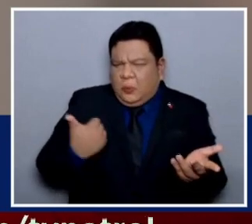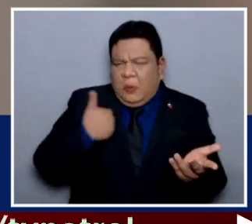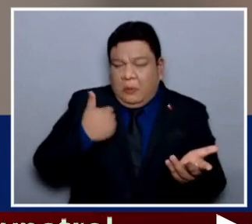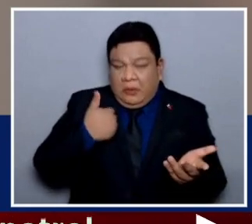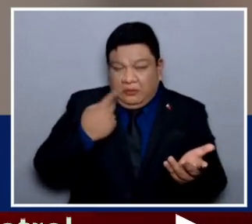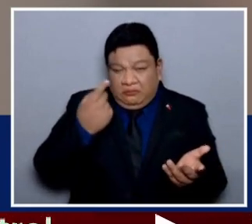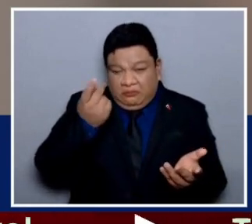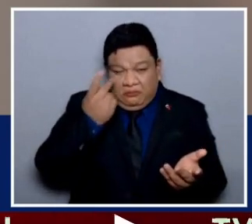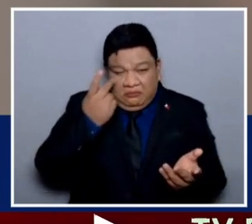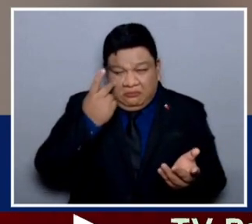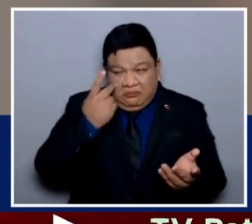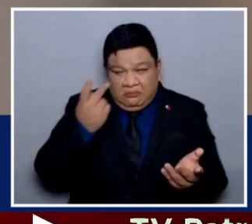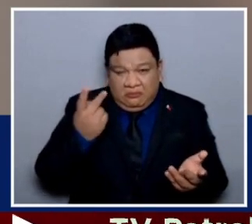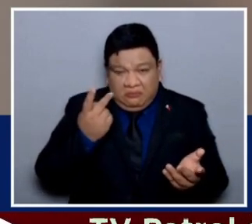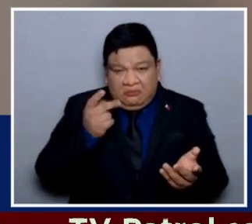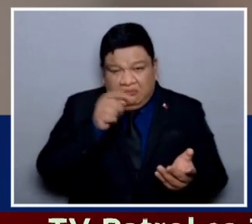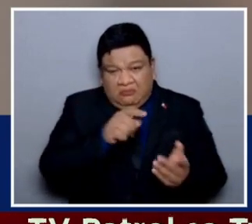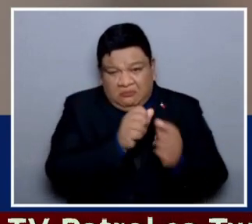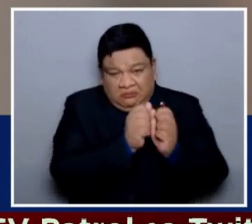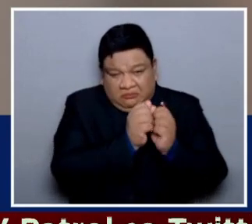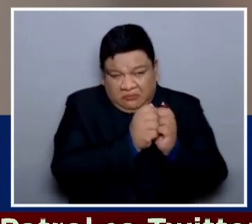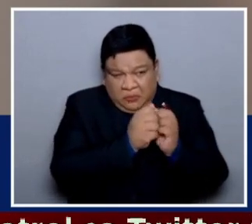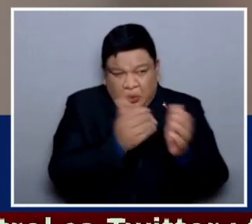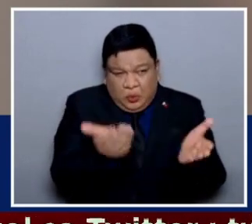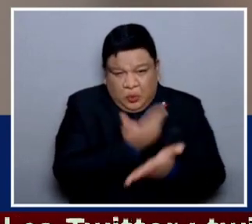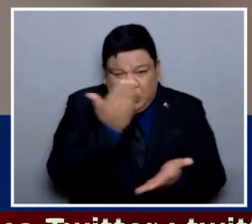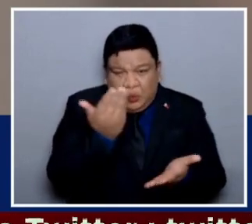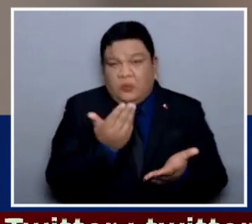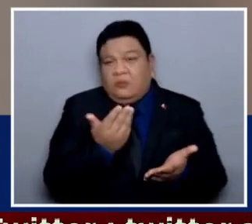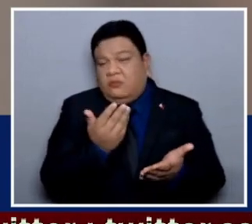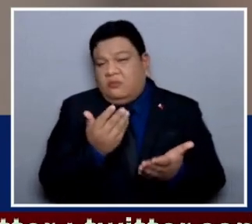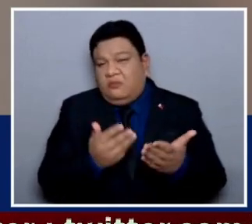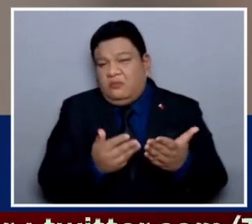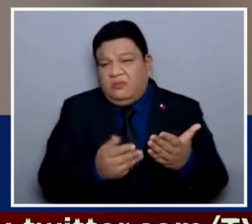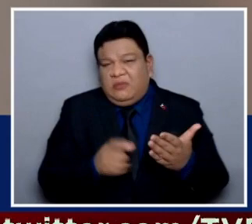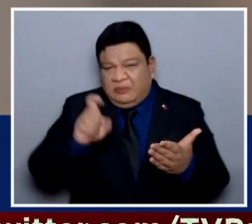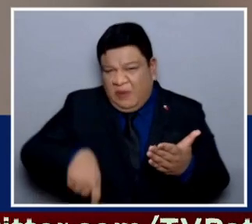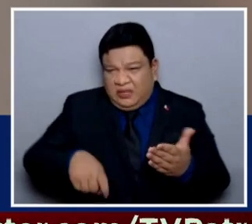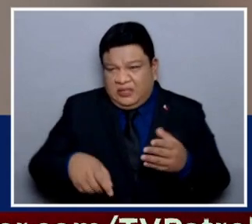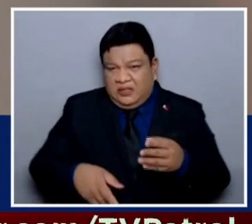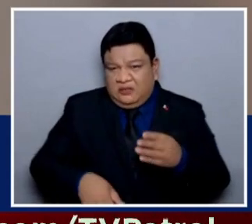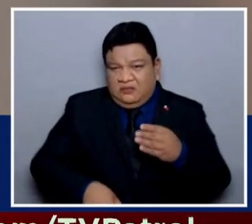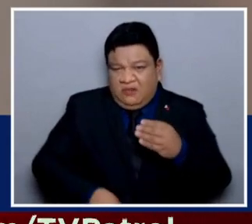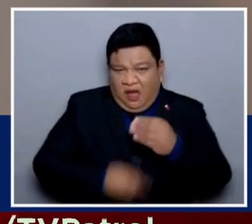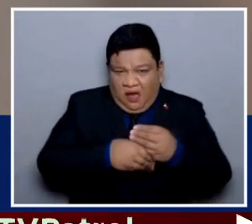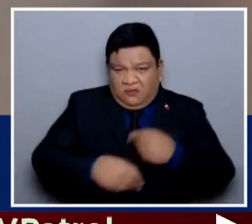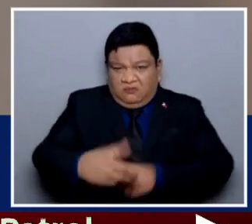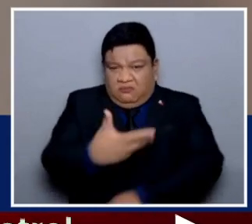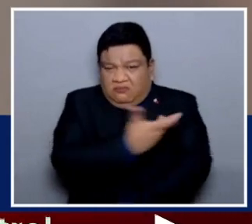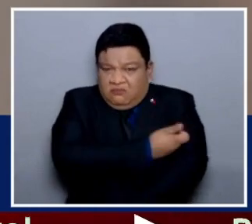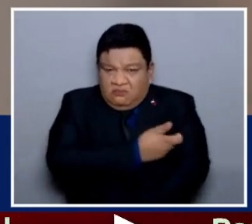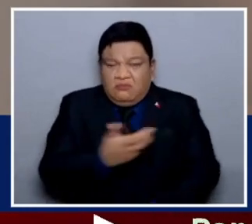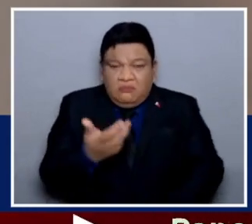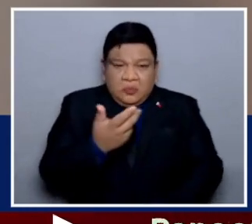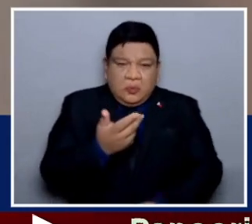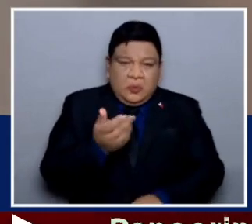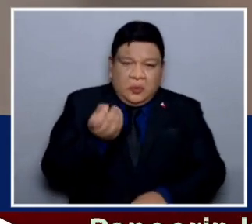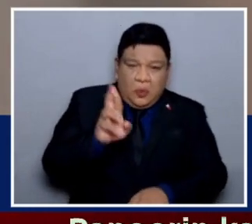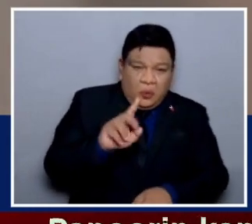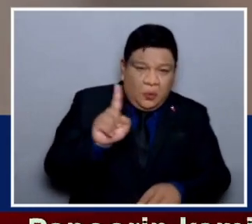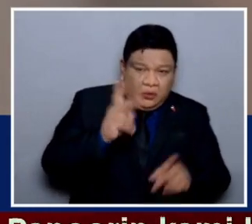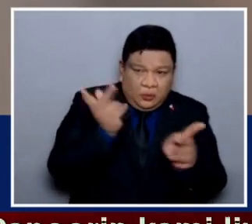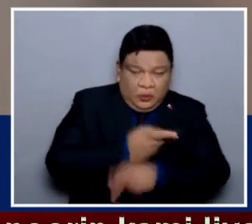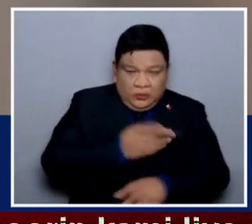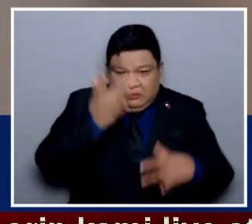has properties of additional immune evasion or indeed of being more clinically severe. We don't know